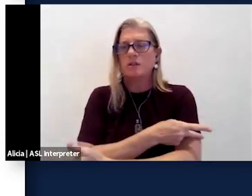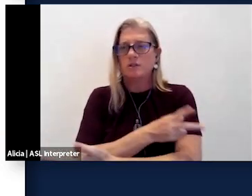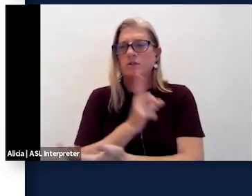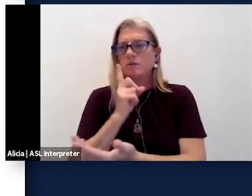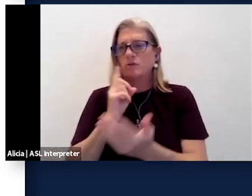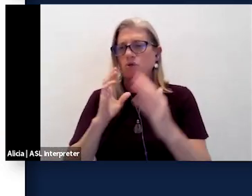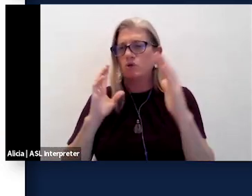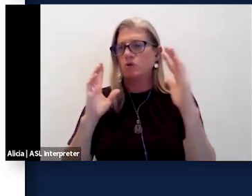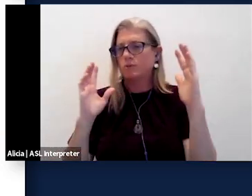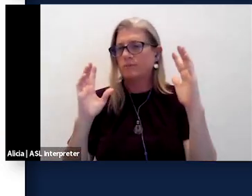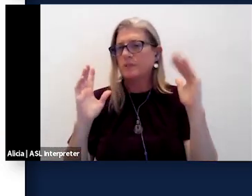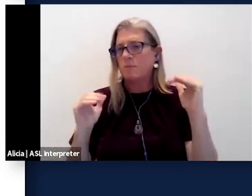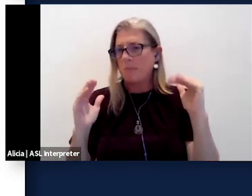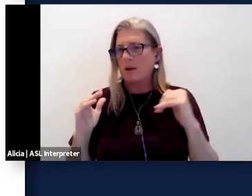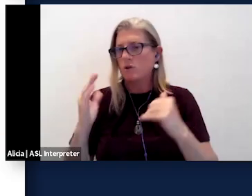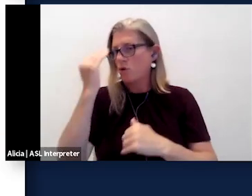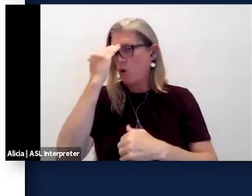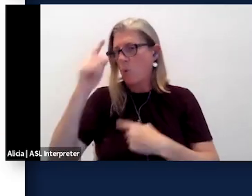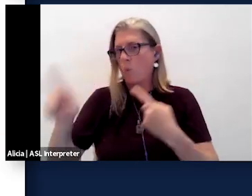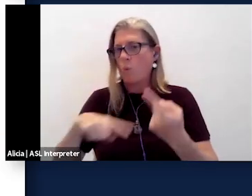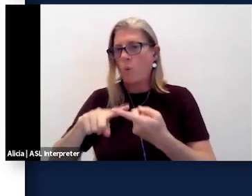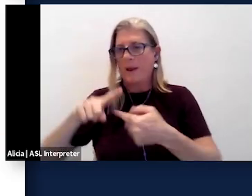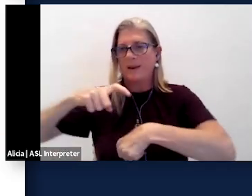empty during specific times of the day. And again,